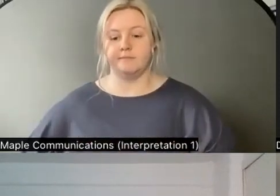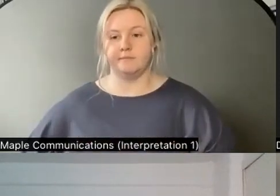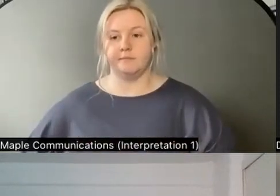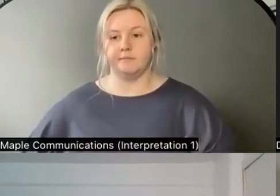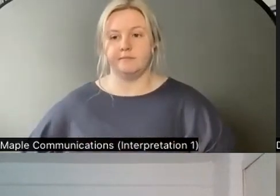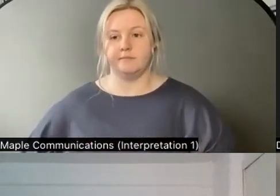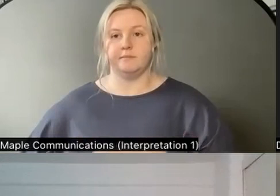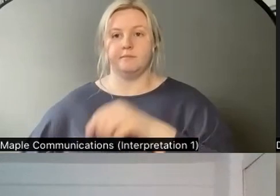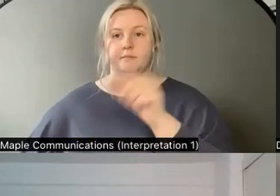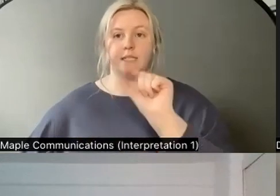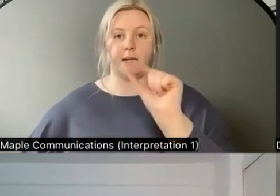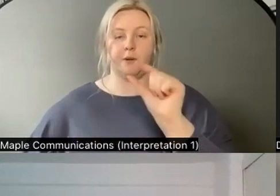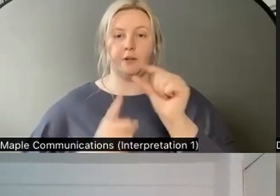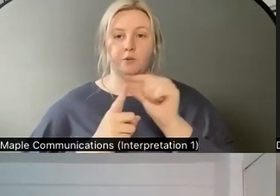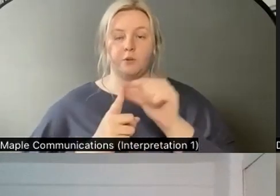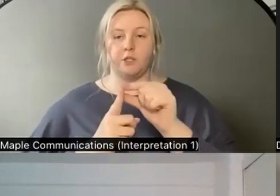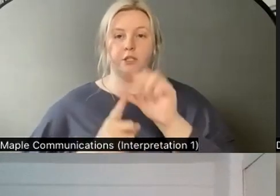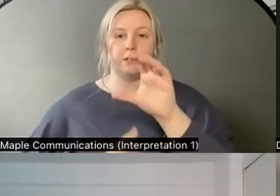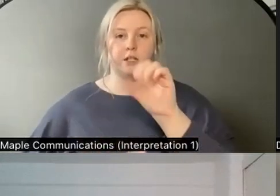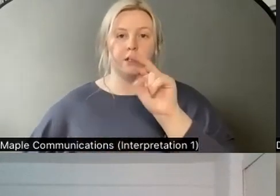Gabrielle shares consent.